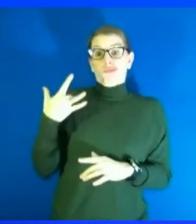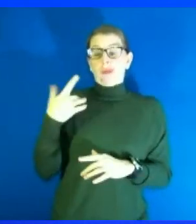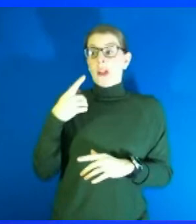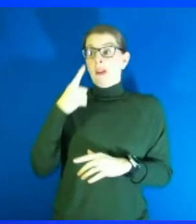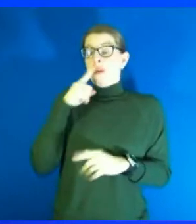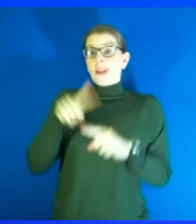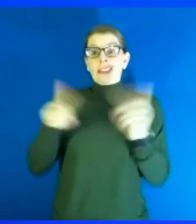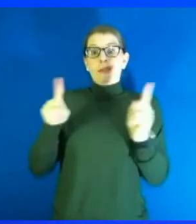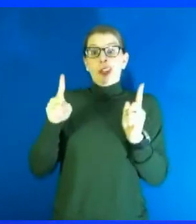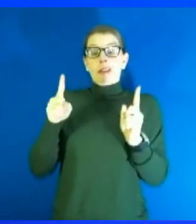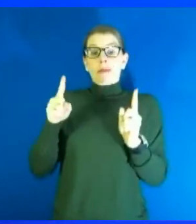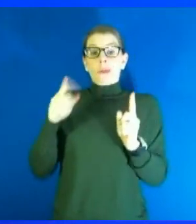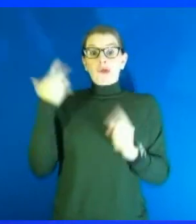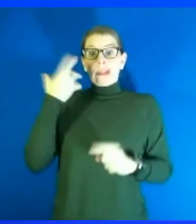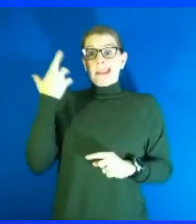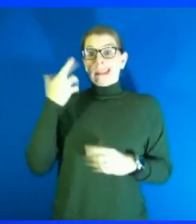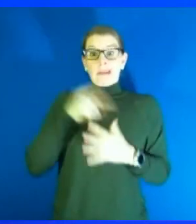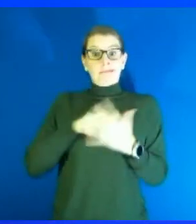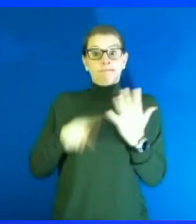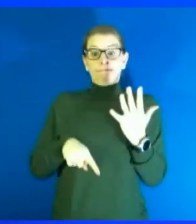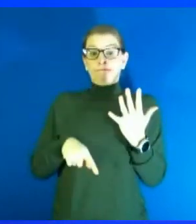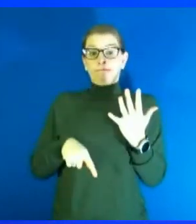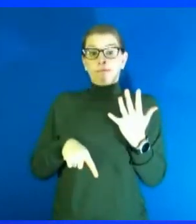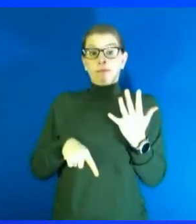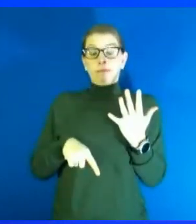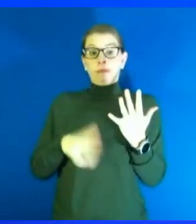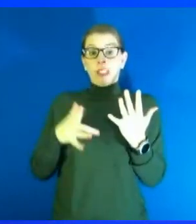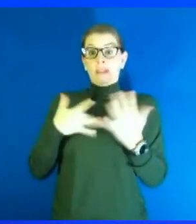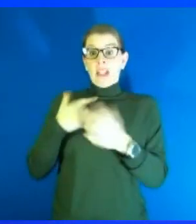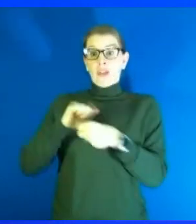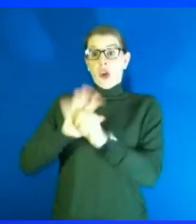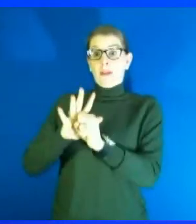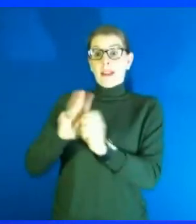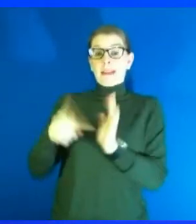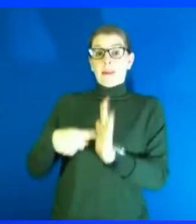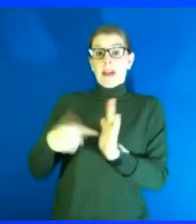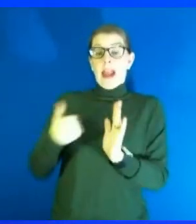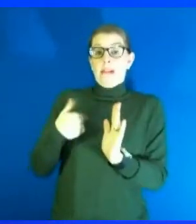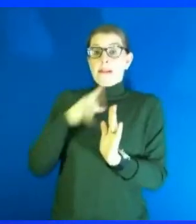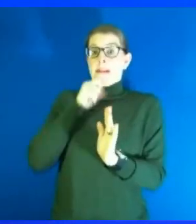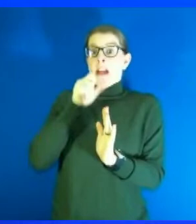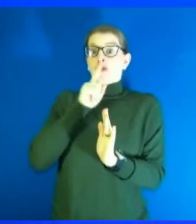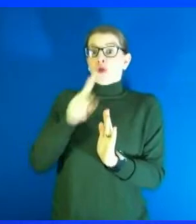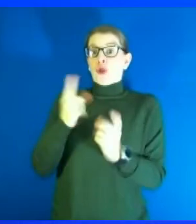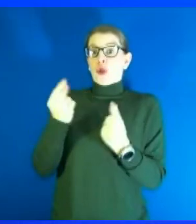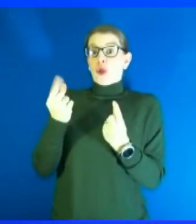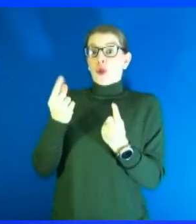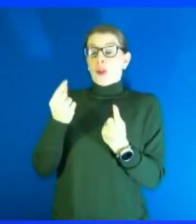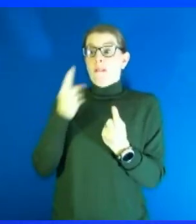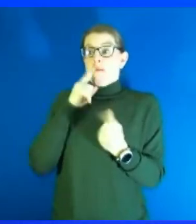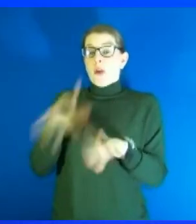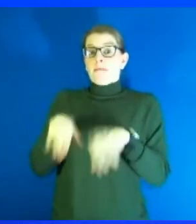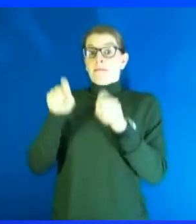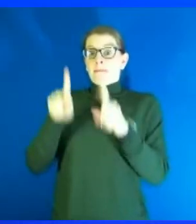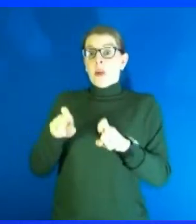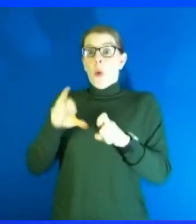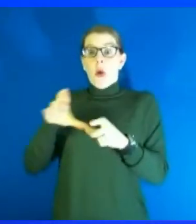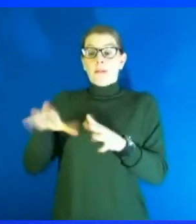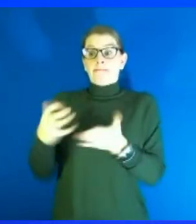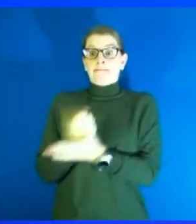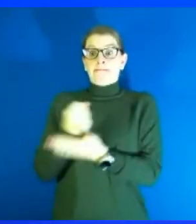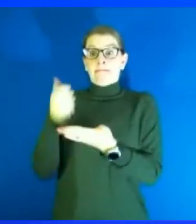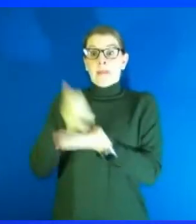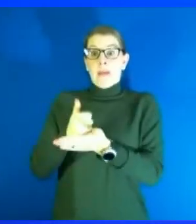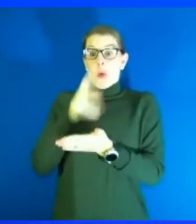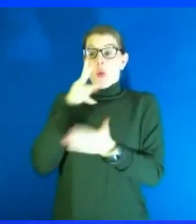reasons, and it's no different from if they feel like they have COVID symptoms and they are not really sure where else to go to get a test or to get help, and so they'll come to us